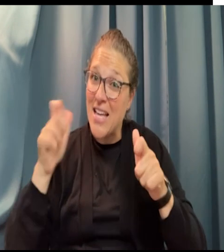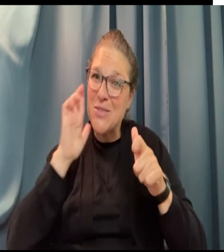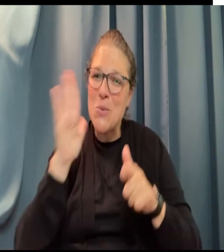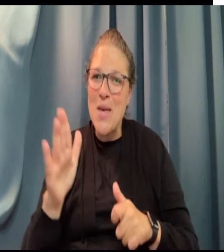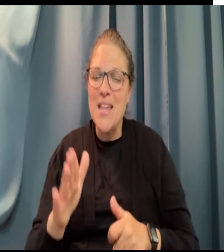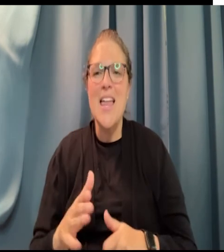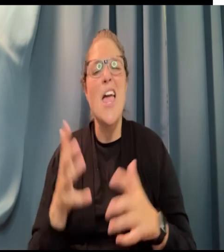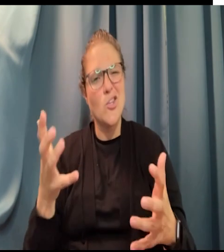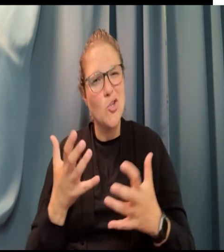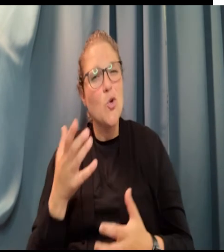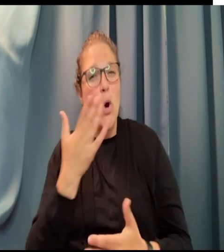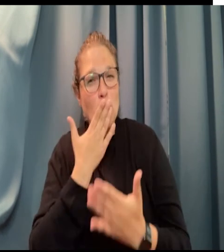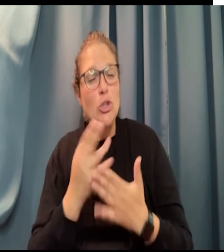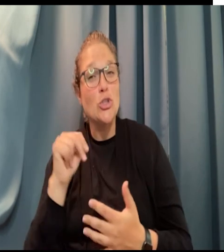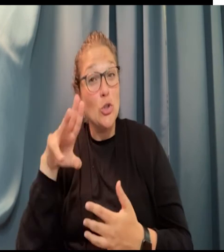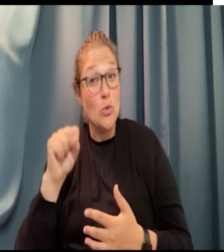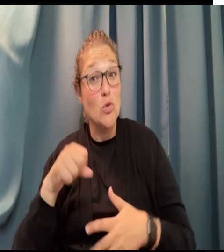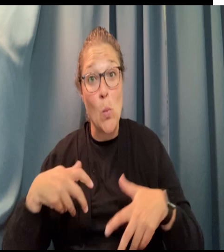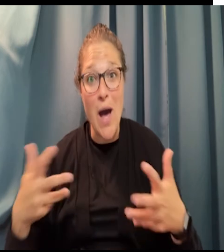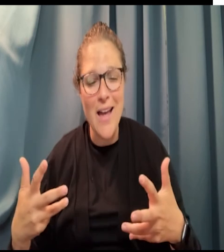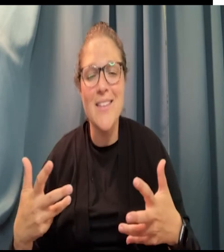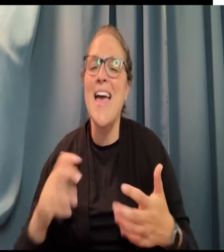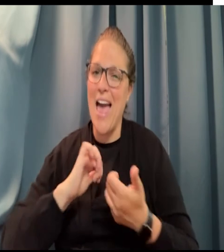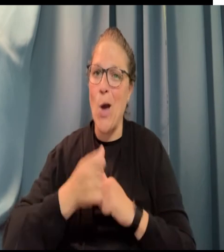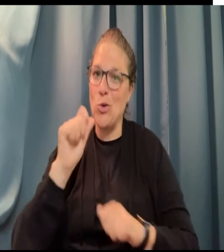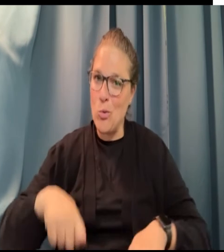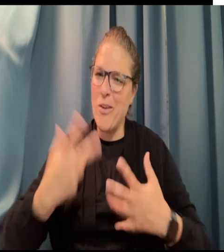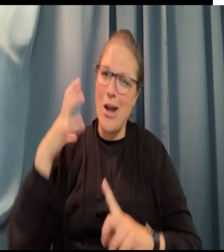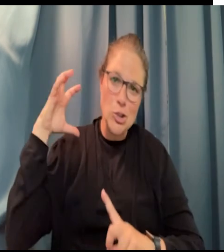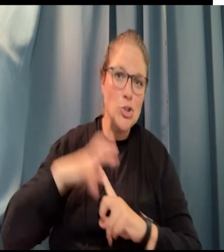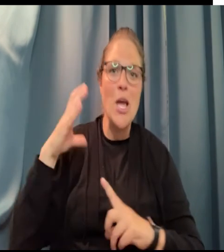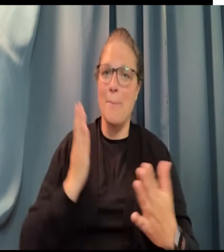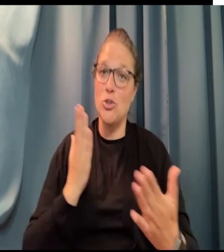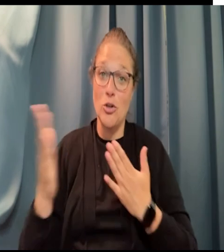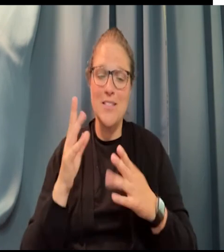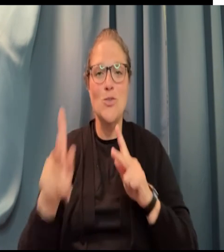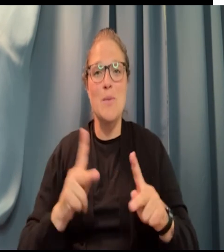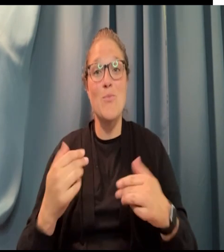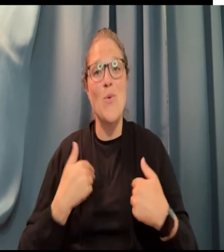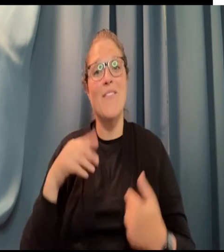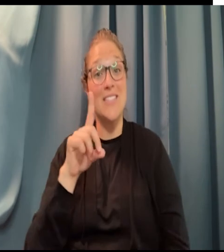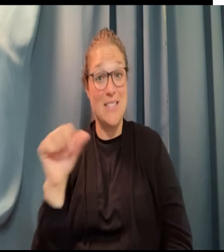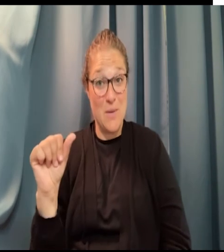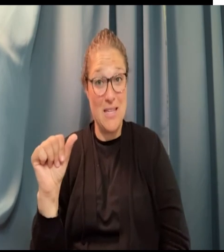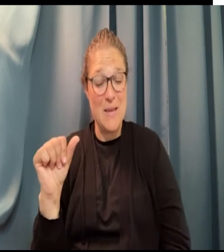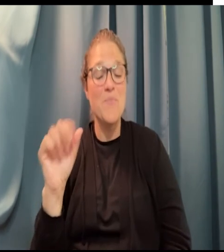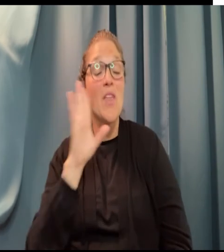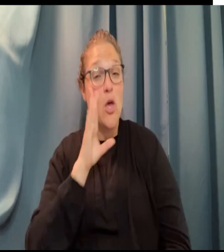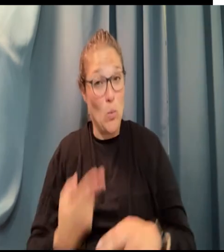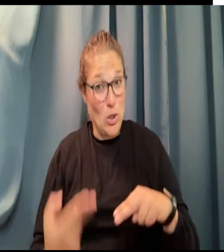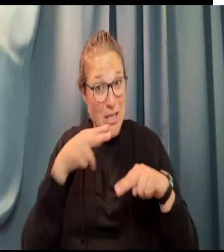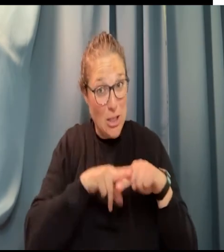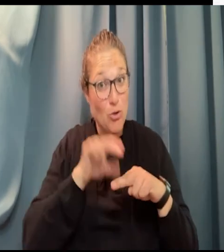good news to be how you give top-notch customer service to individuals with disabilities. This will mean